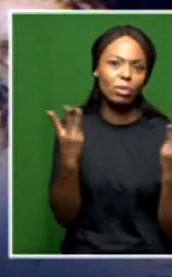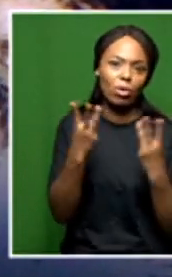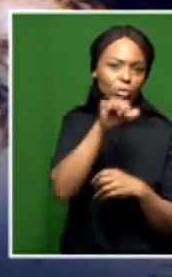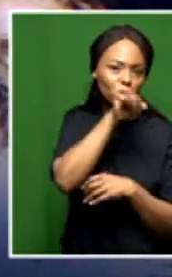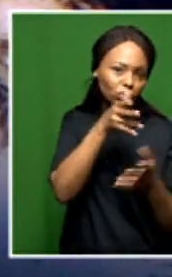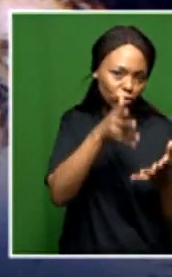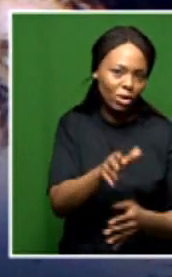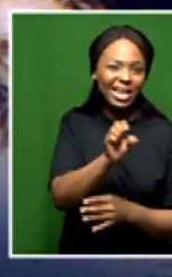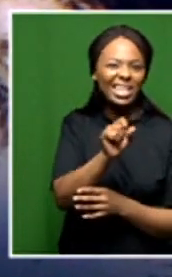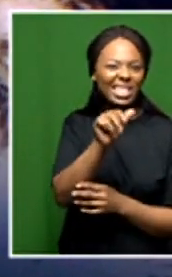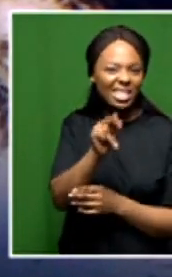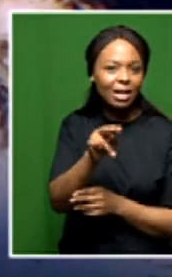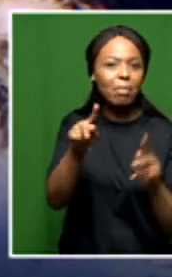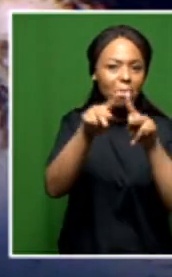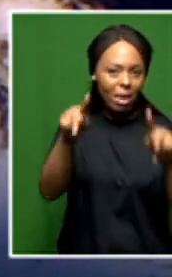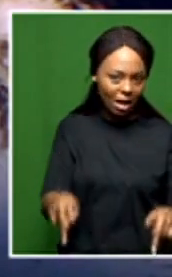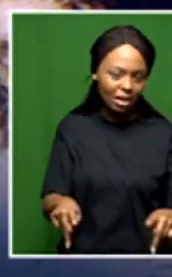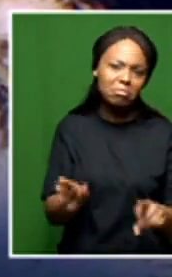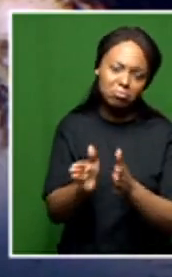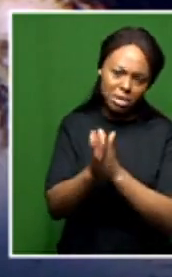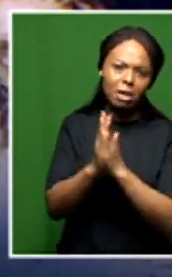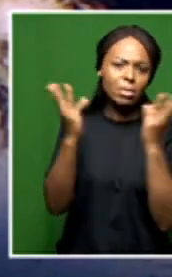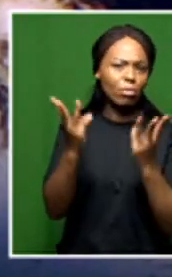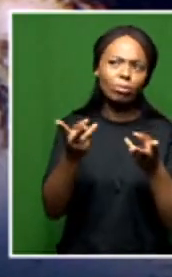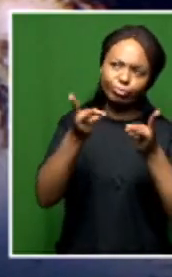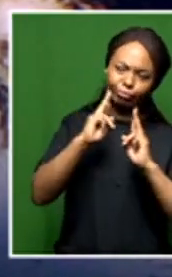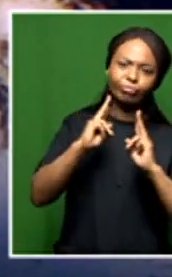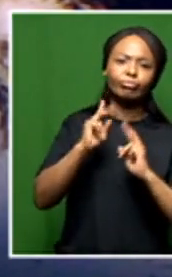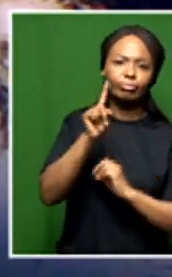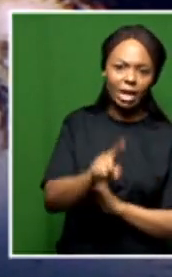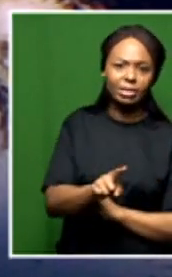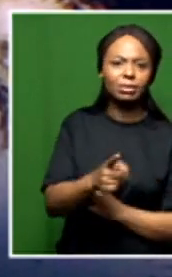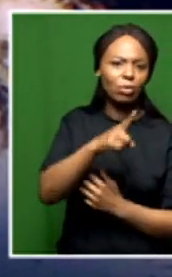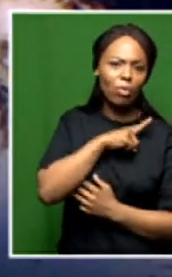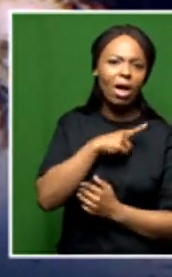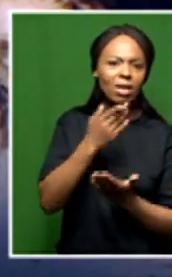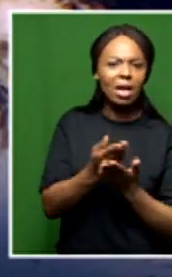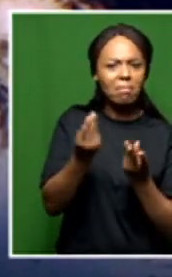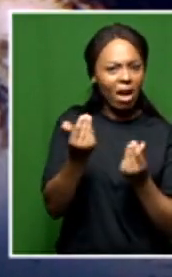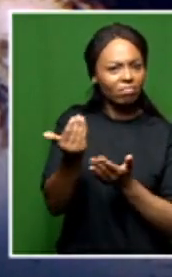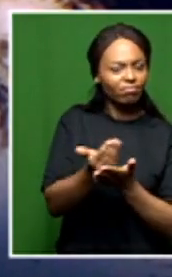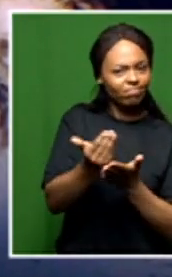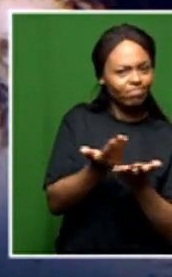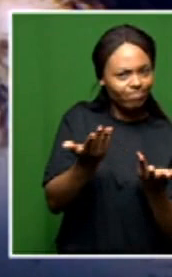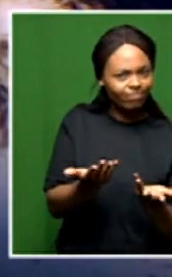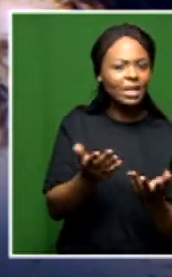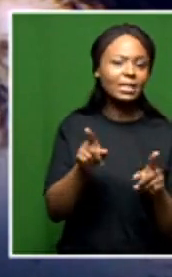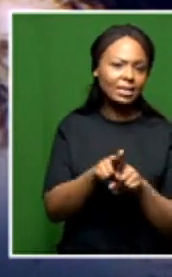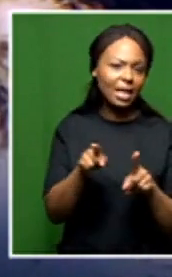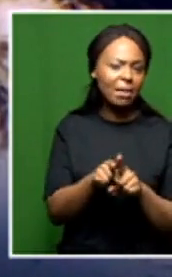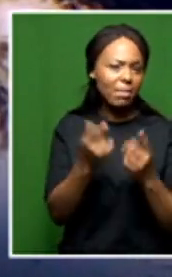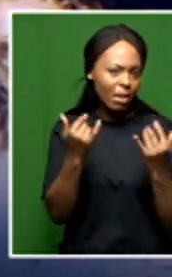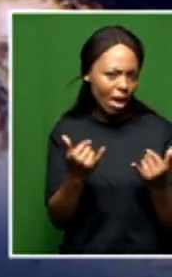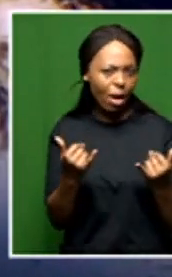assisting people who would like to travel this festive season with the most financially savvy ways to experience the national parks. To